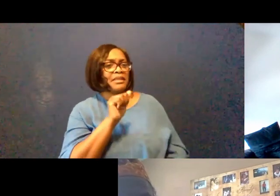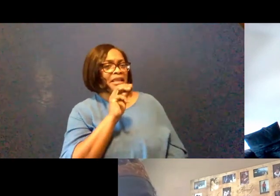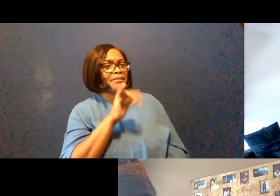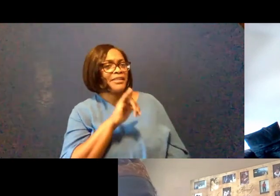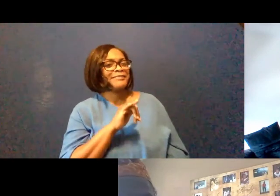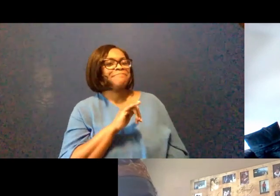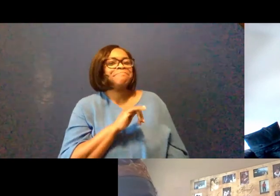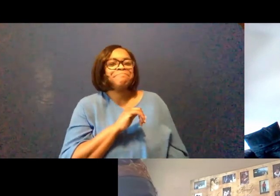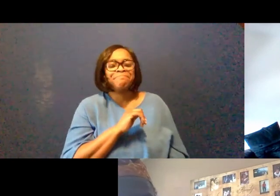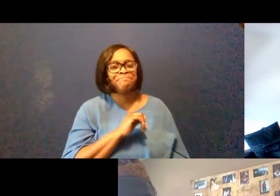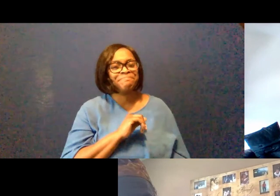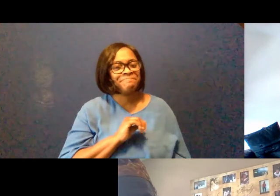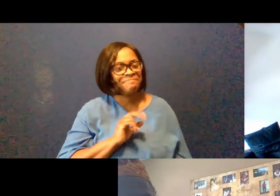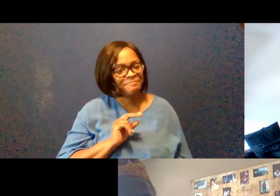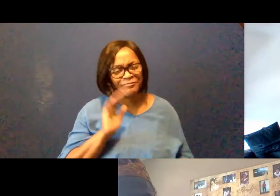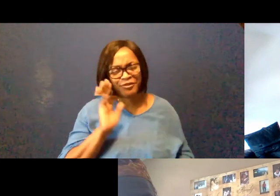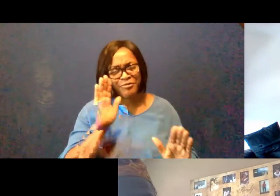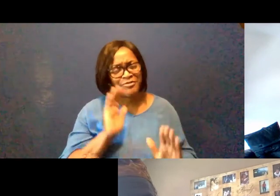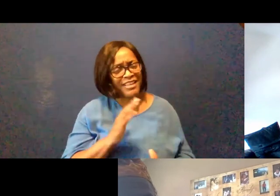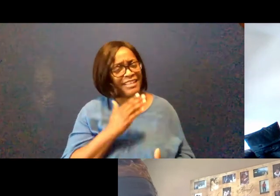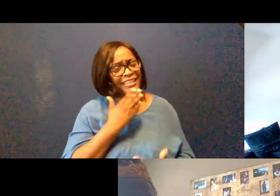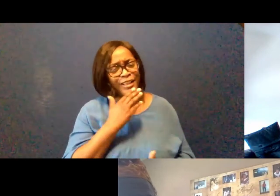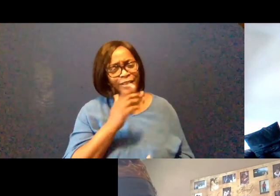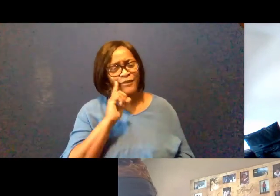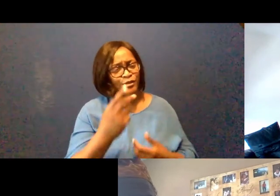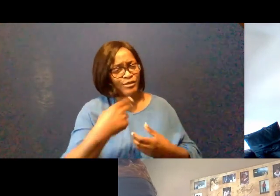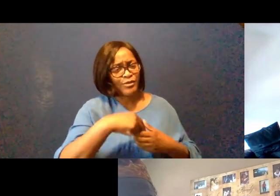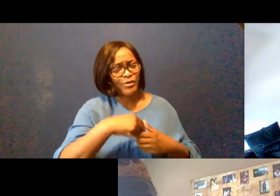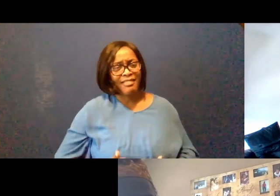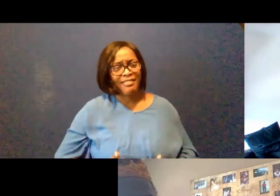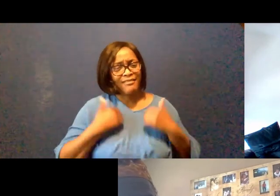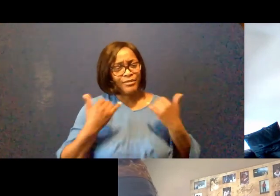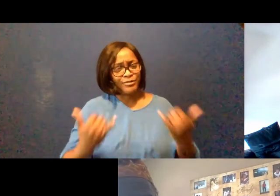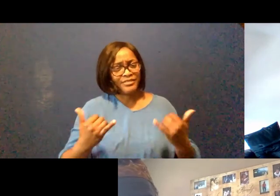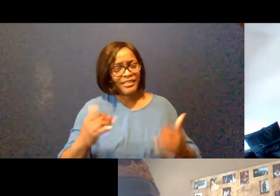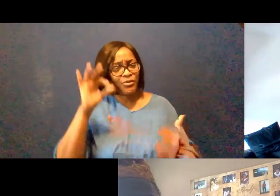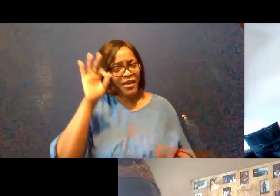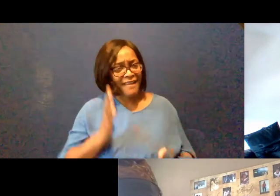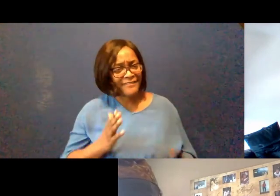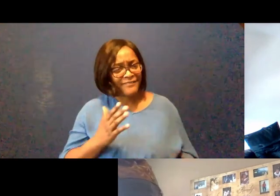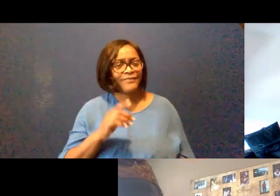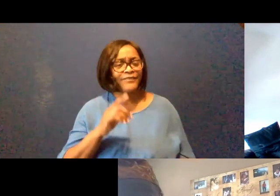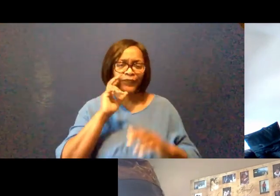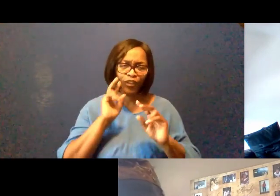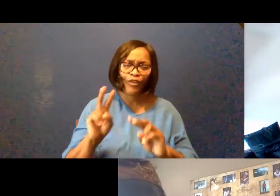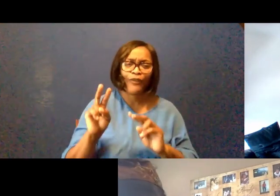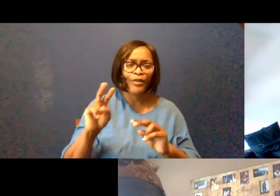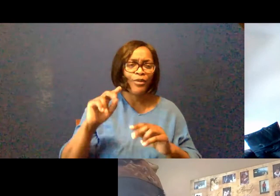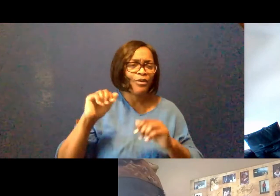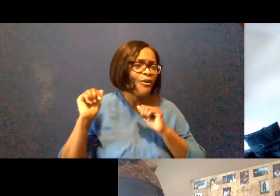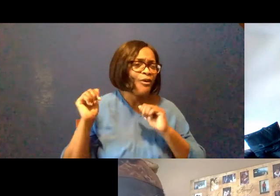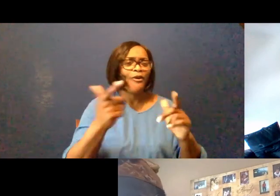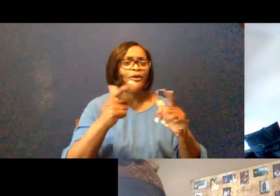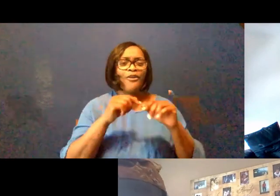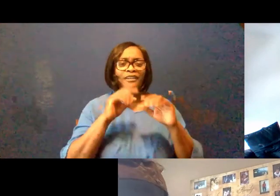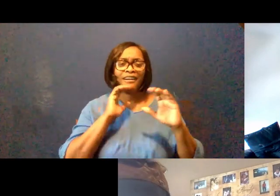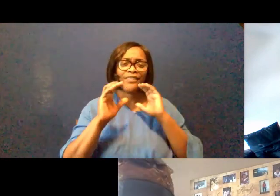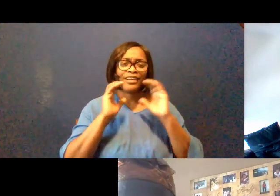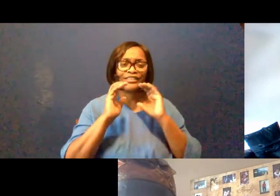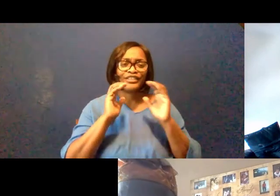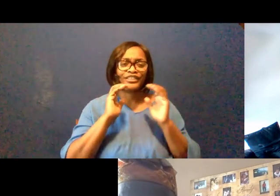an Ability X talk as well. Make sure you join in. And thank you again today for showing up, for joining us. Reverend